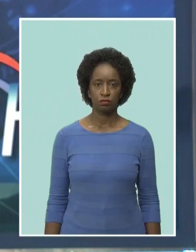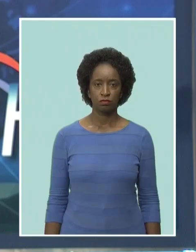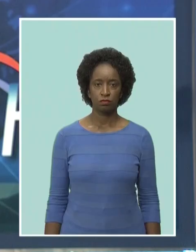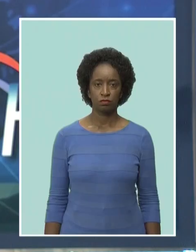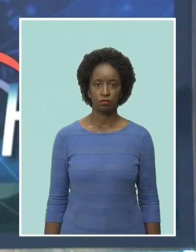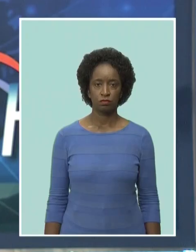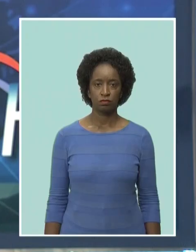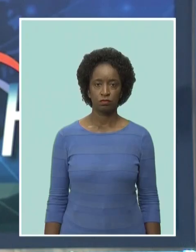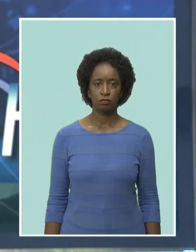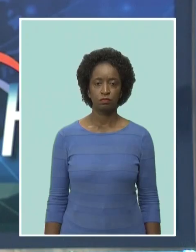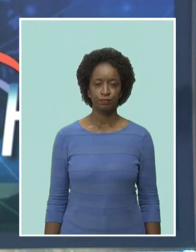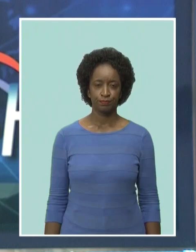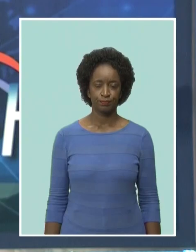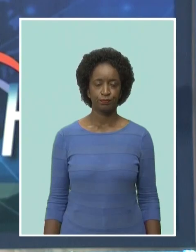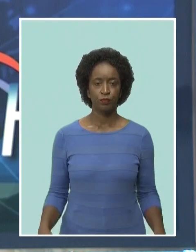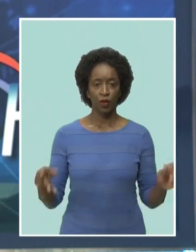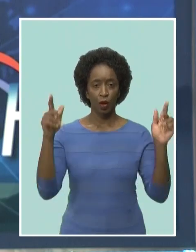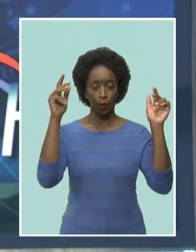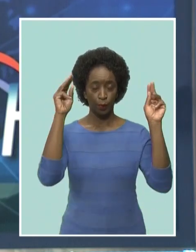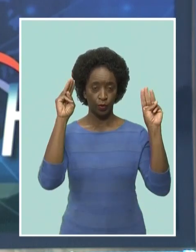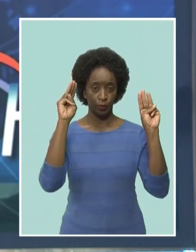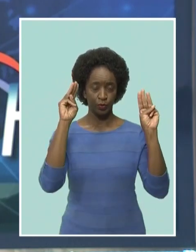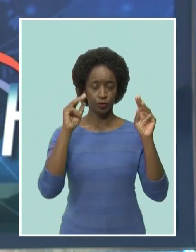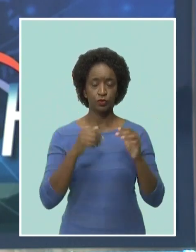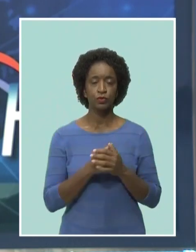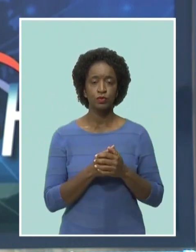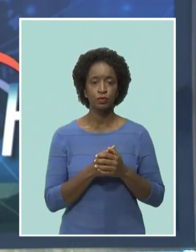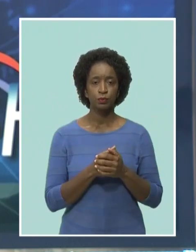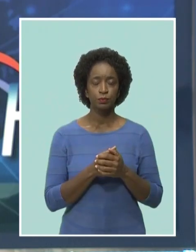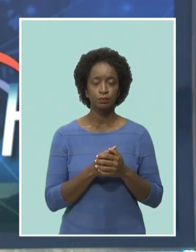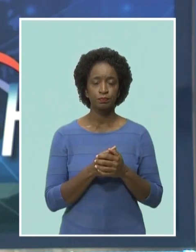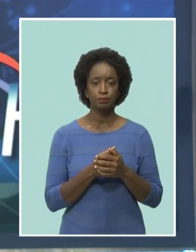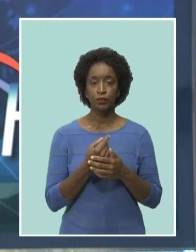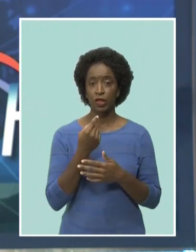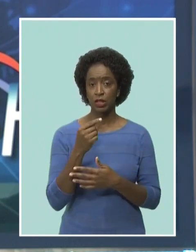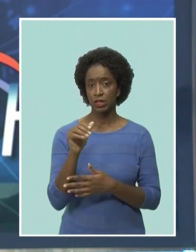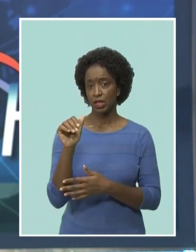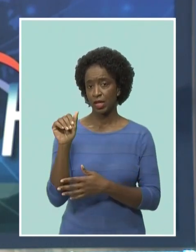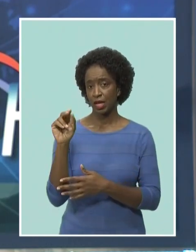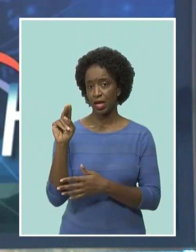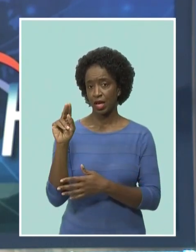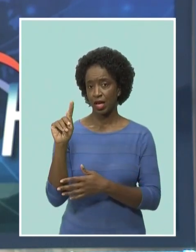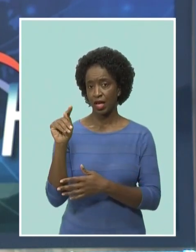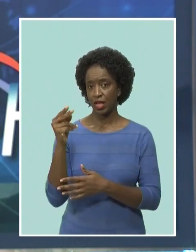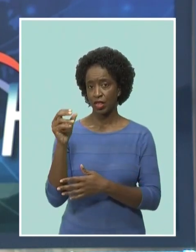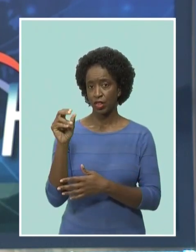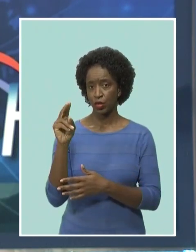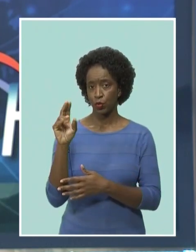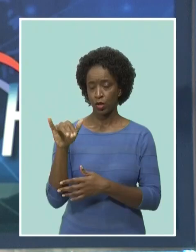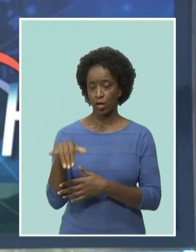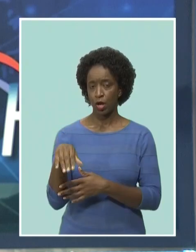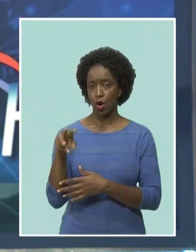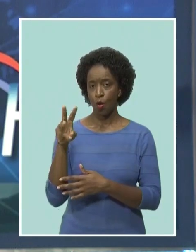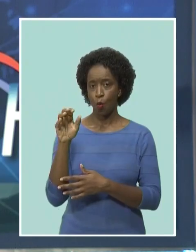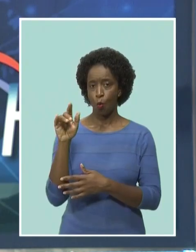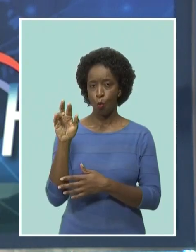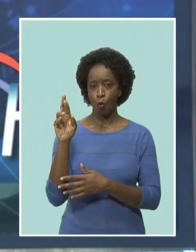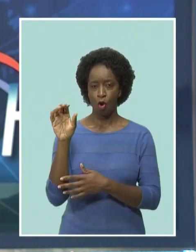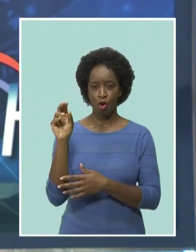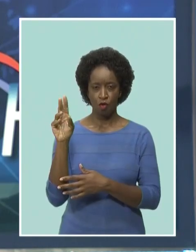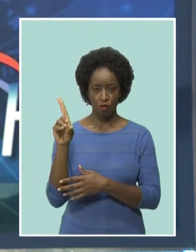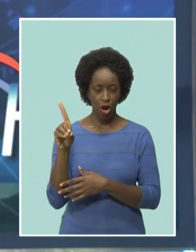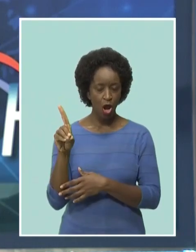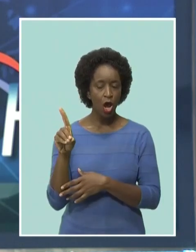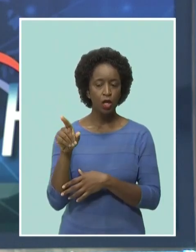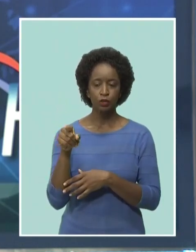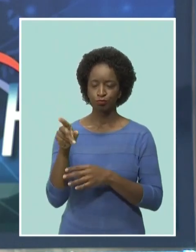us. And before we go, the Prime Minister, Mia Moore-Motley, saying that Anthony Walren is worthy of the highest praise as she paid tribute